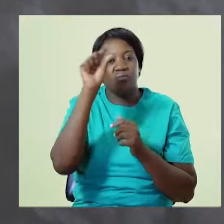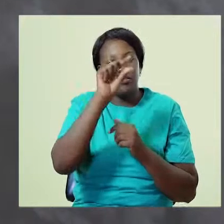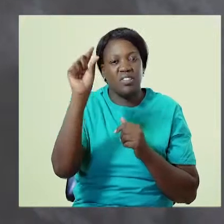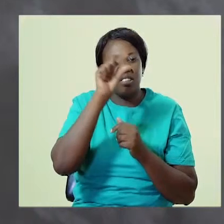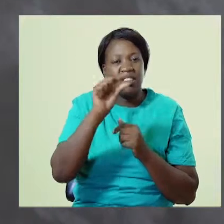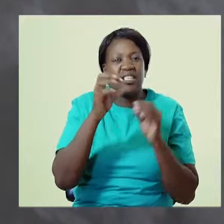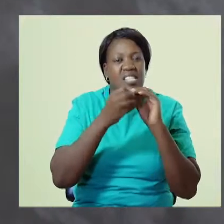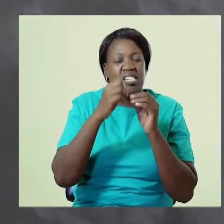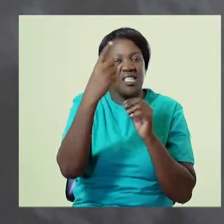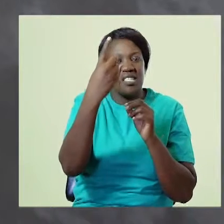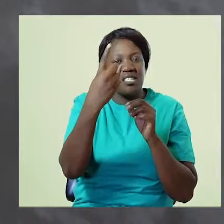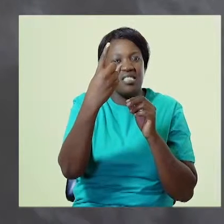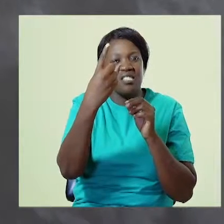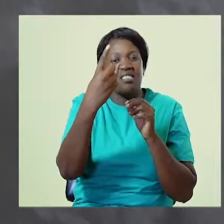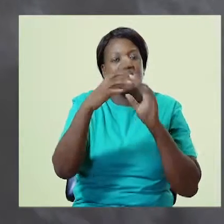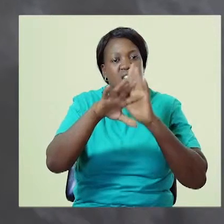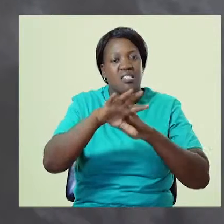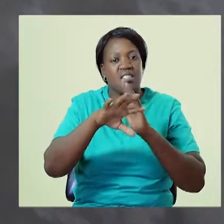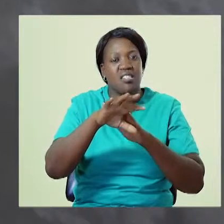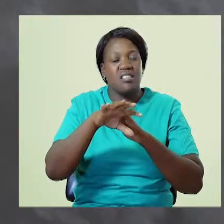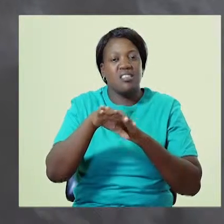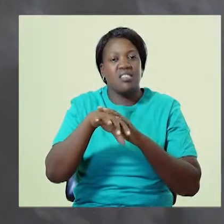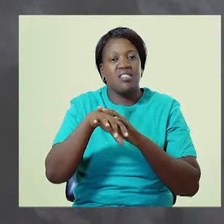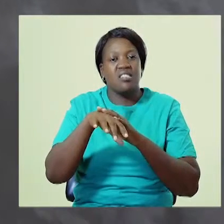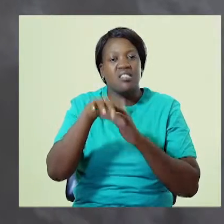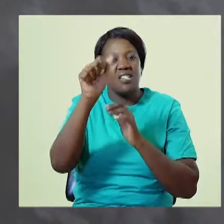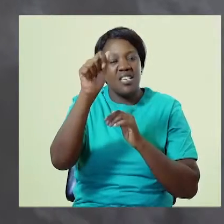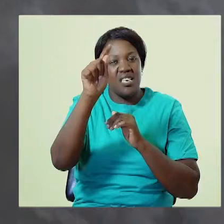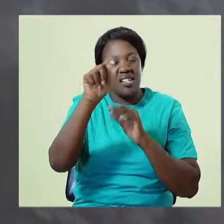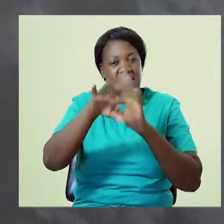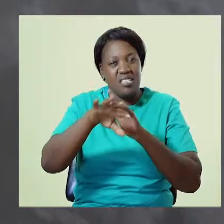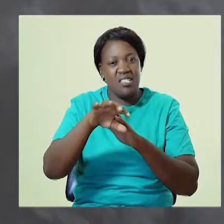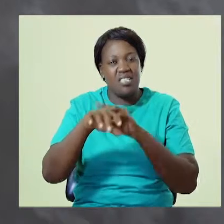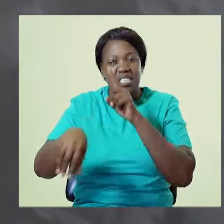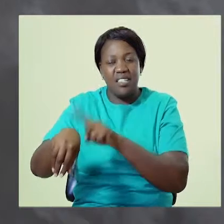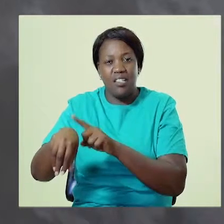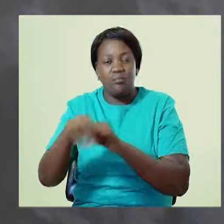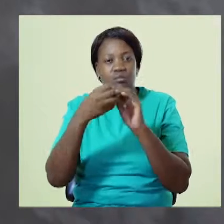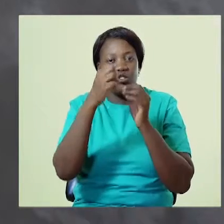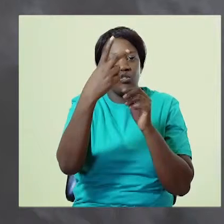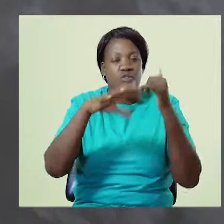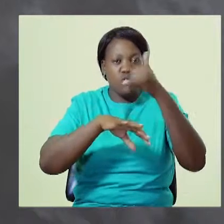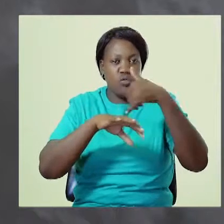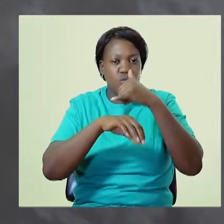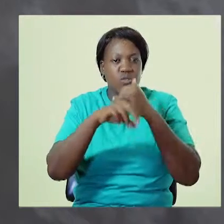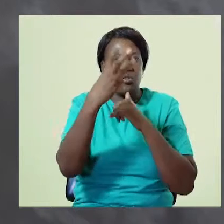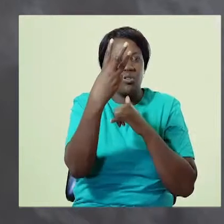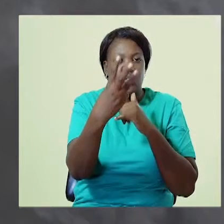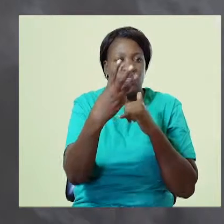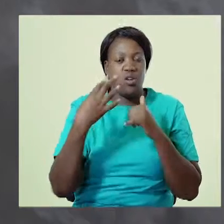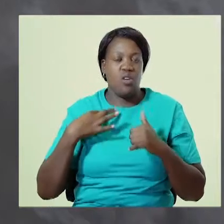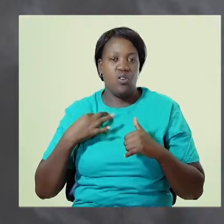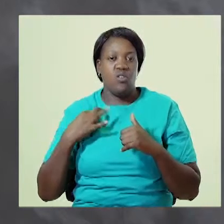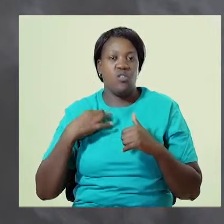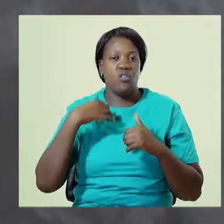for 1 is at, and you will be writing a time. In 2, you will write a place. In 3,